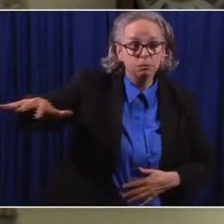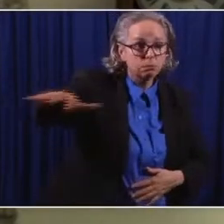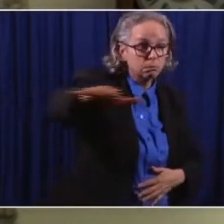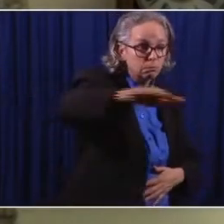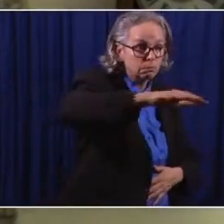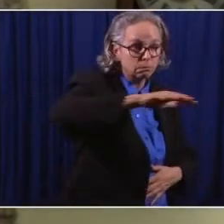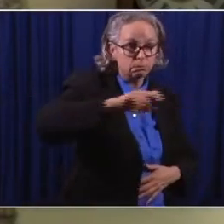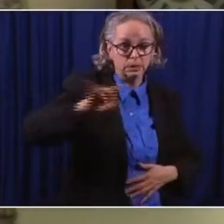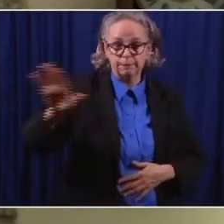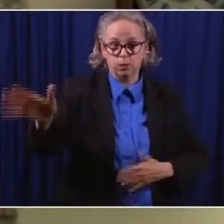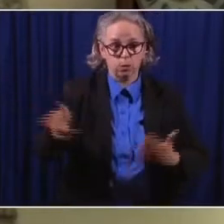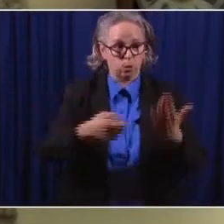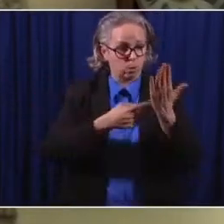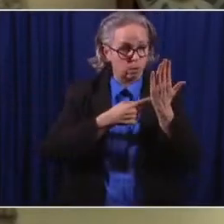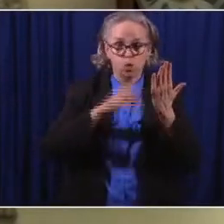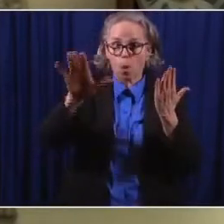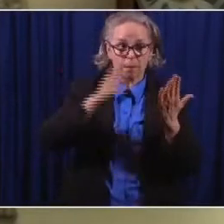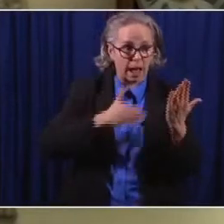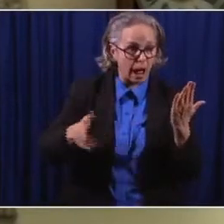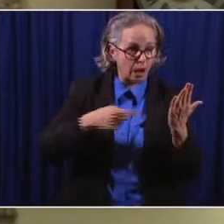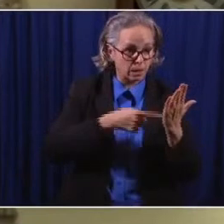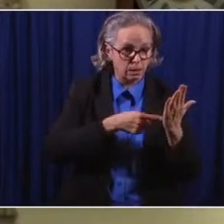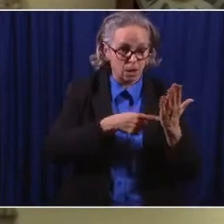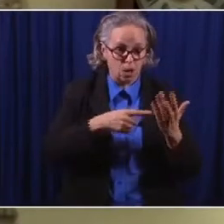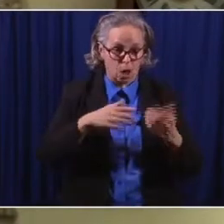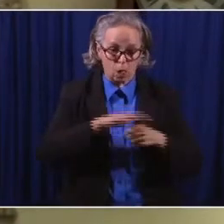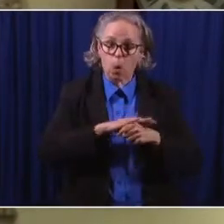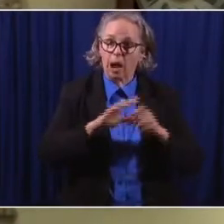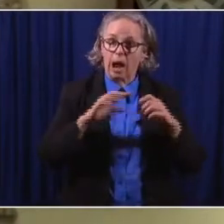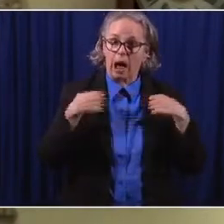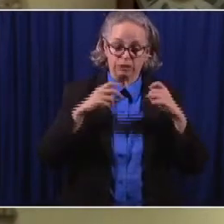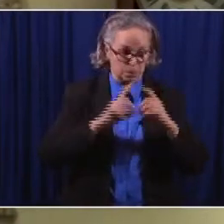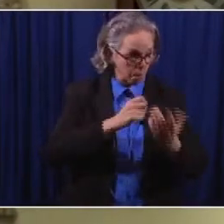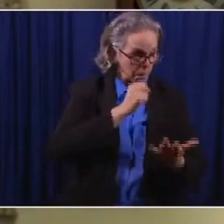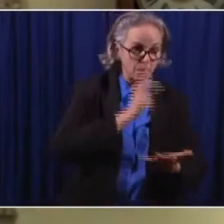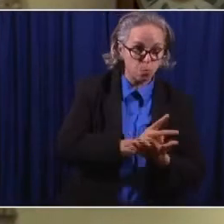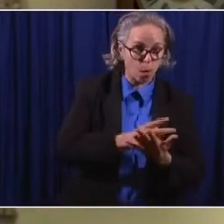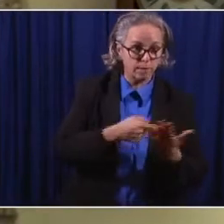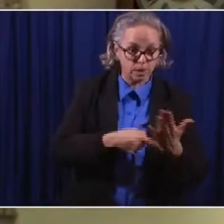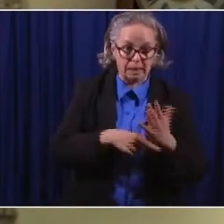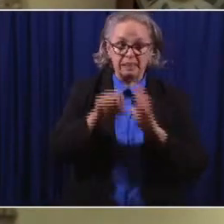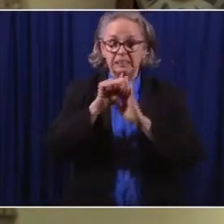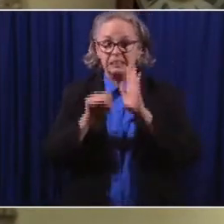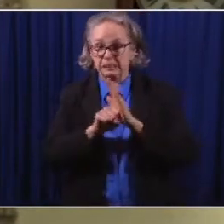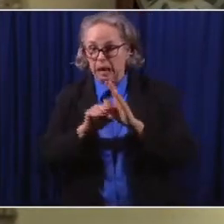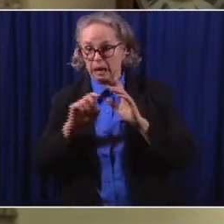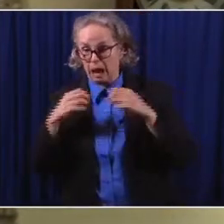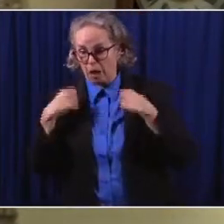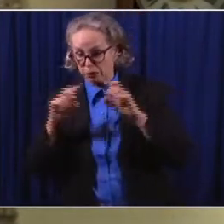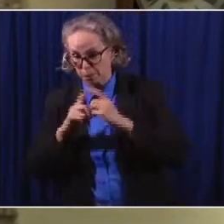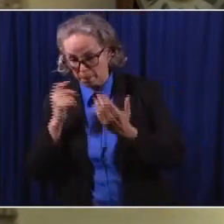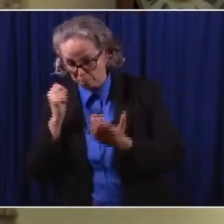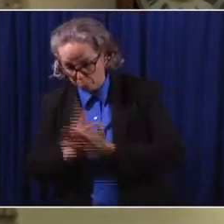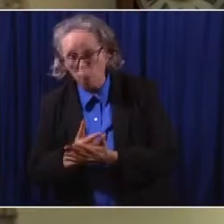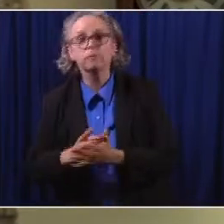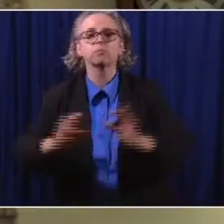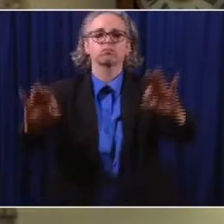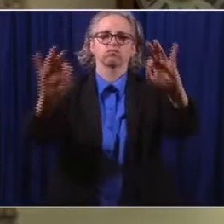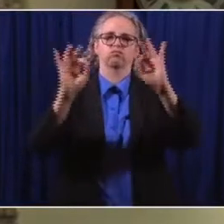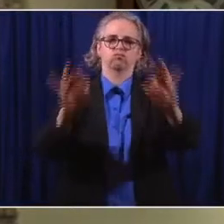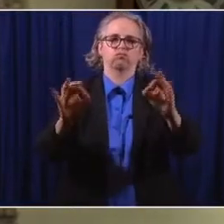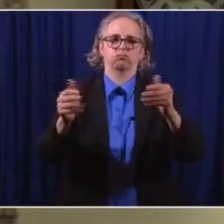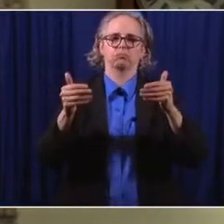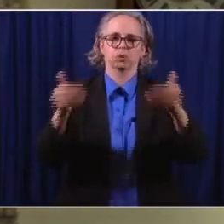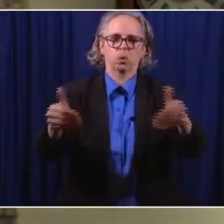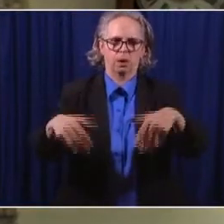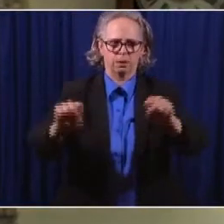that plan gets approved by the local health department, that plan gets approved by the state health department, you could conceivably see more fans